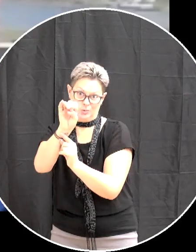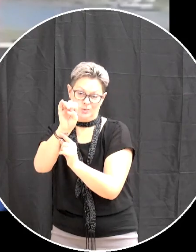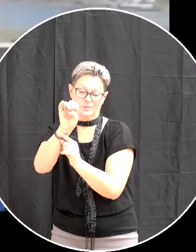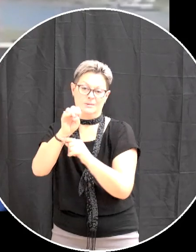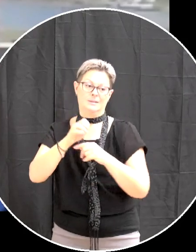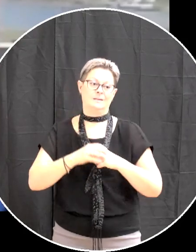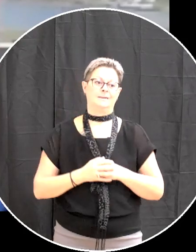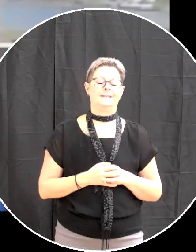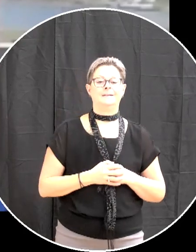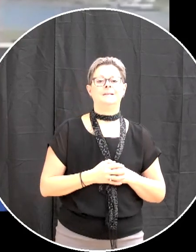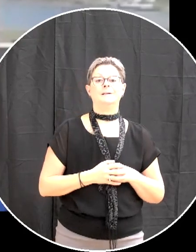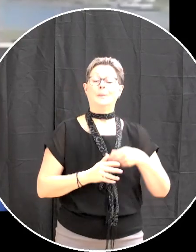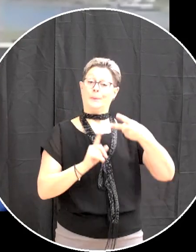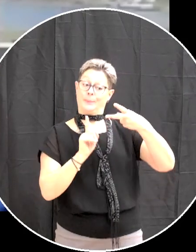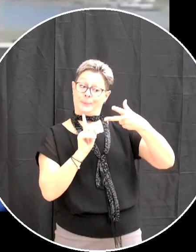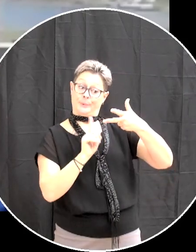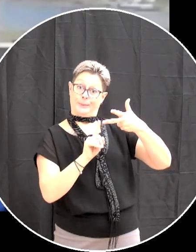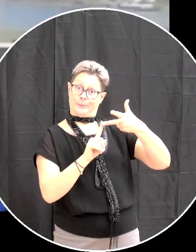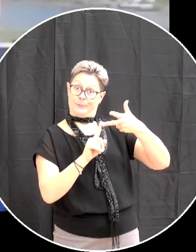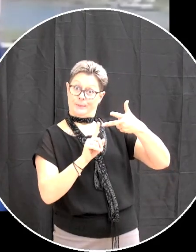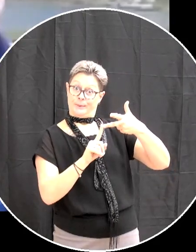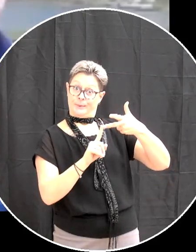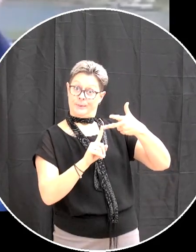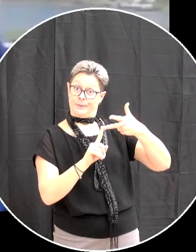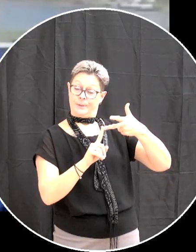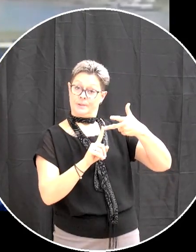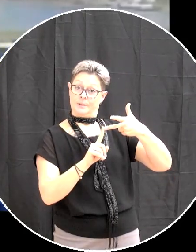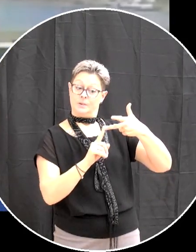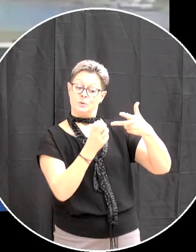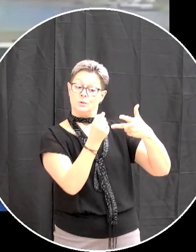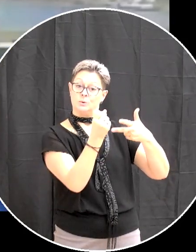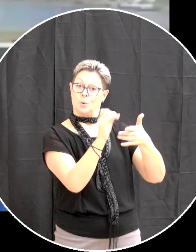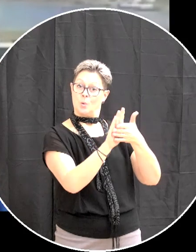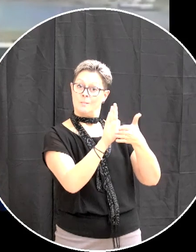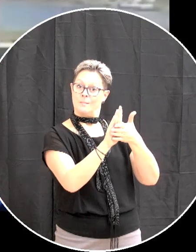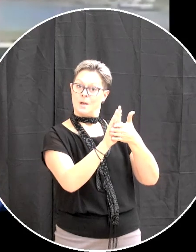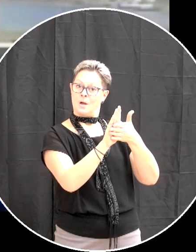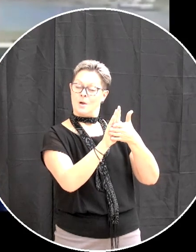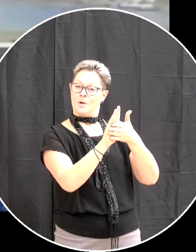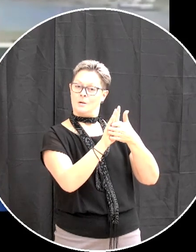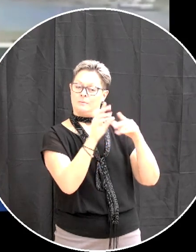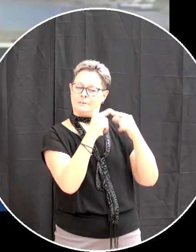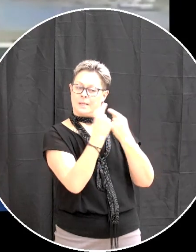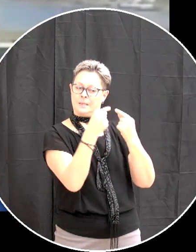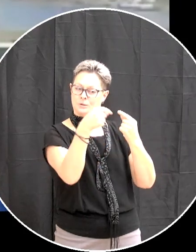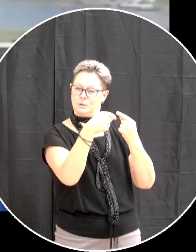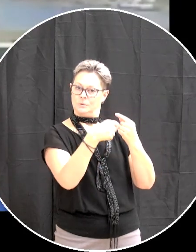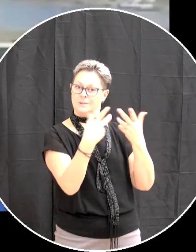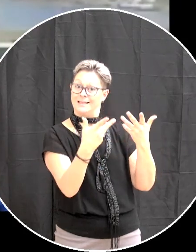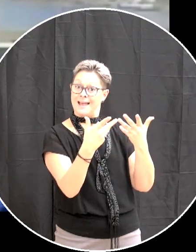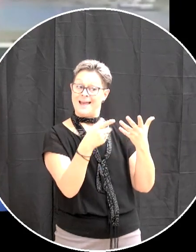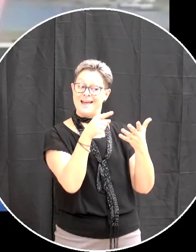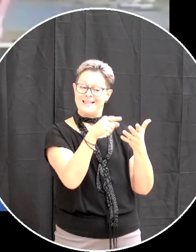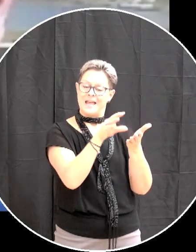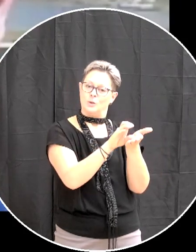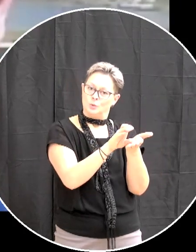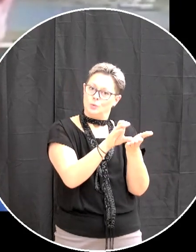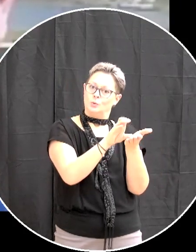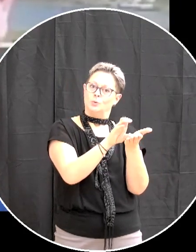And thirdly, the School Milk Foundation made a donation